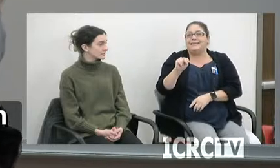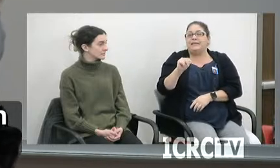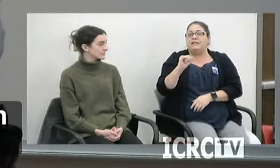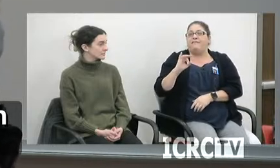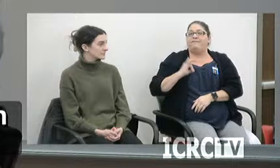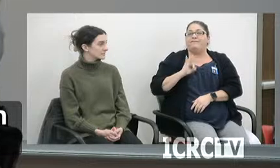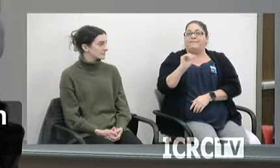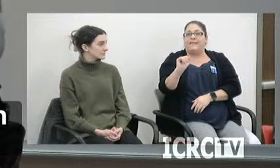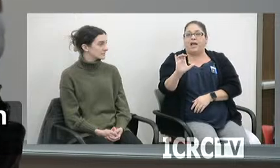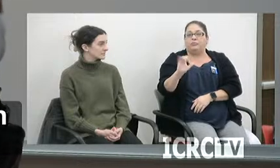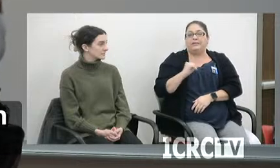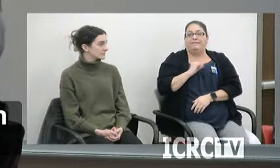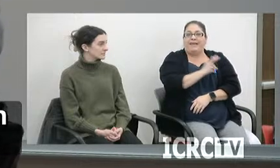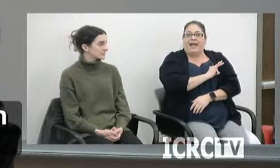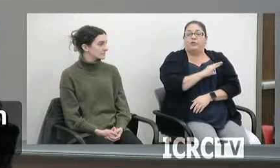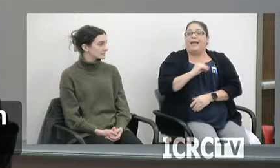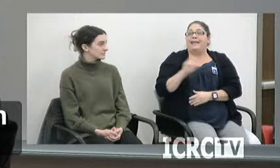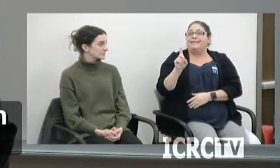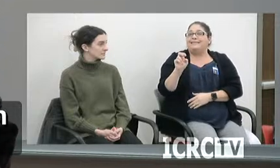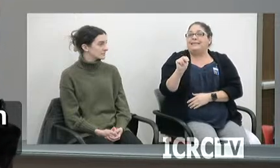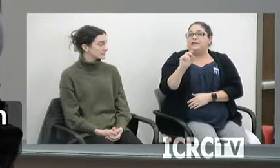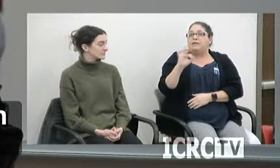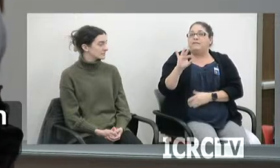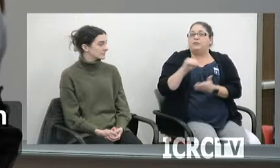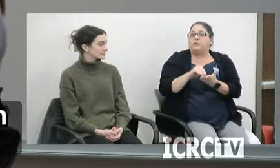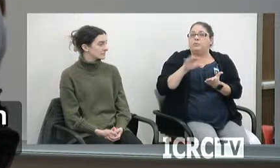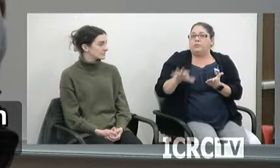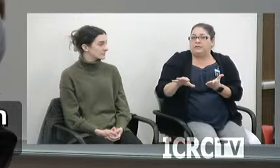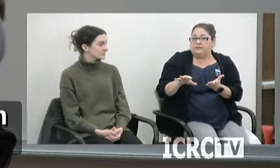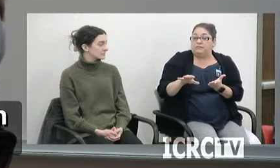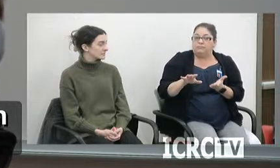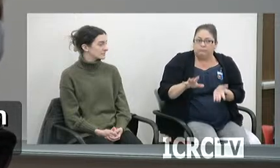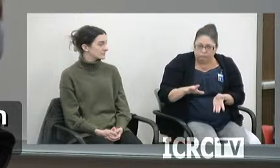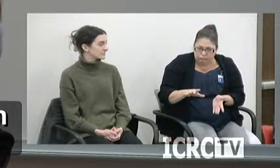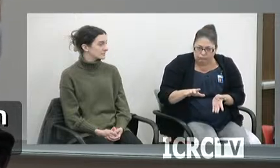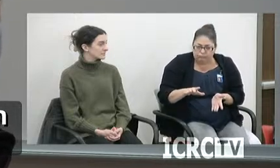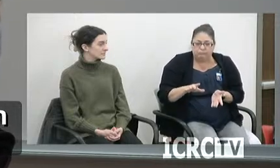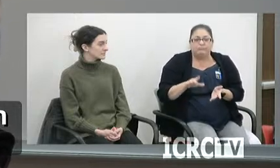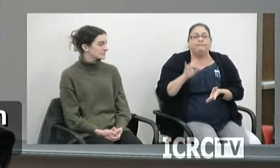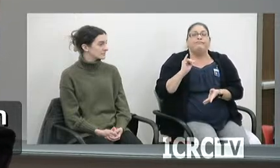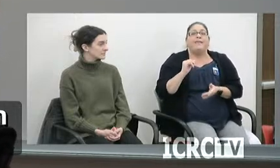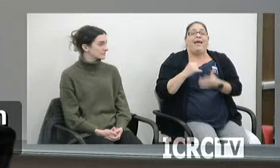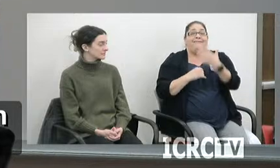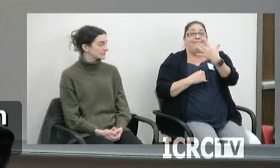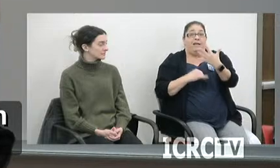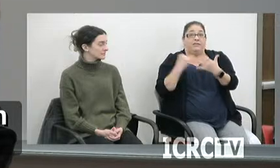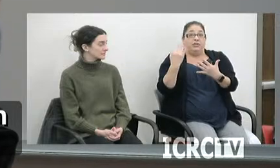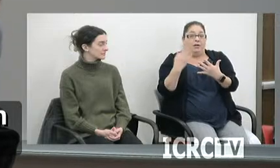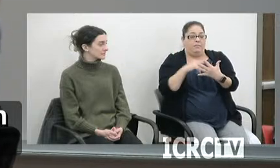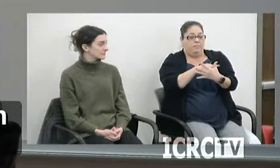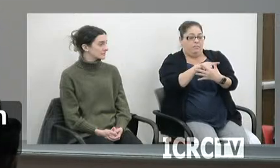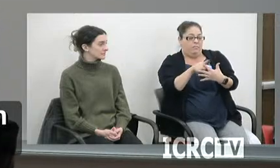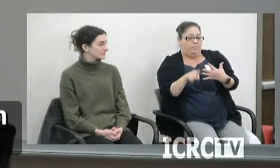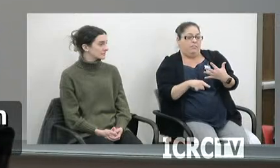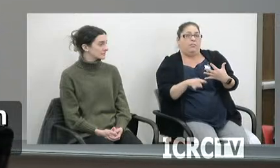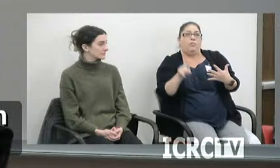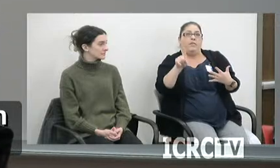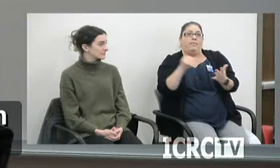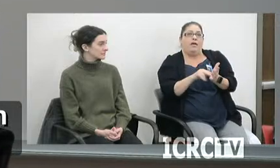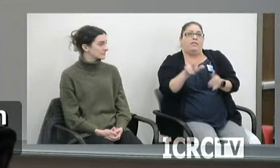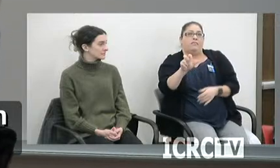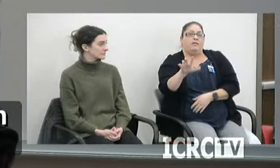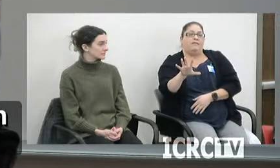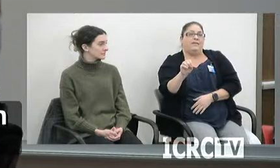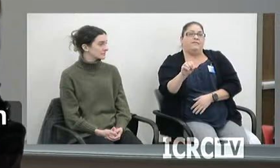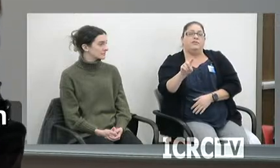of students. If you divide those 5 positions out with those 1,350, there's